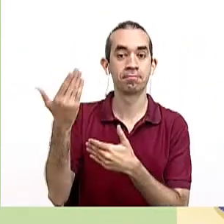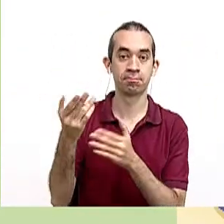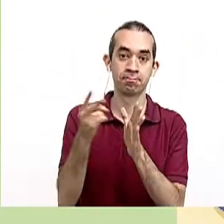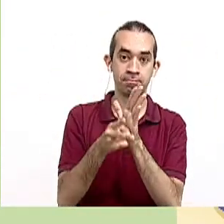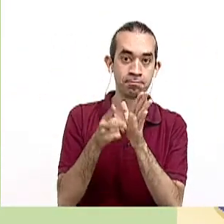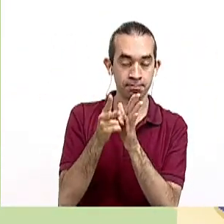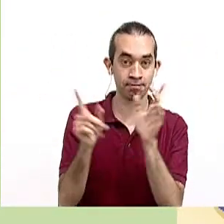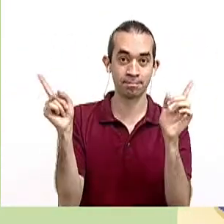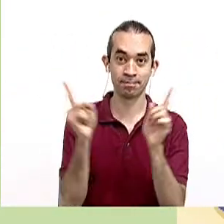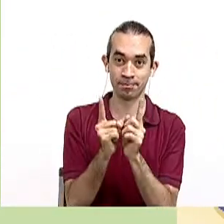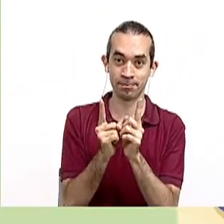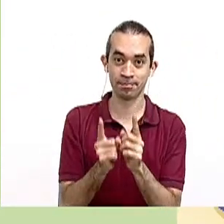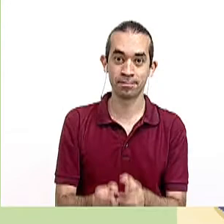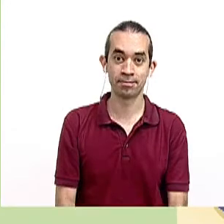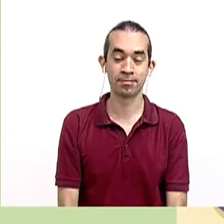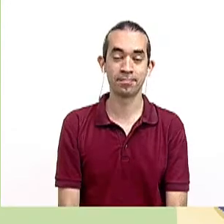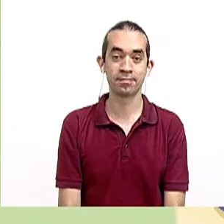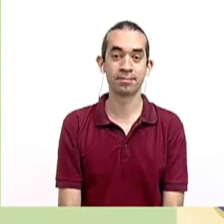capsule.